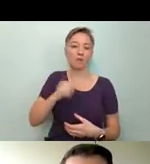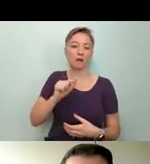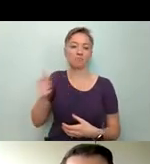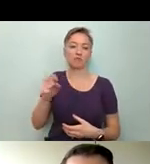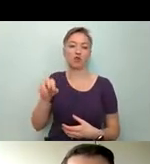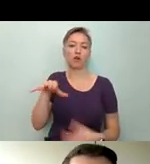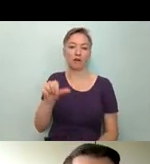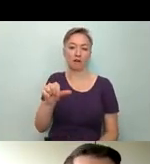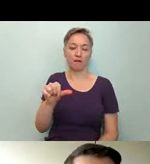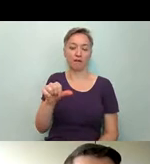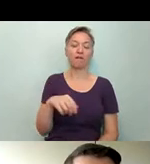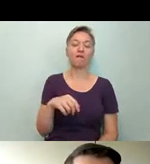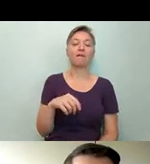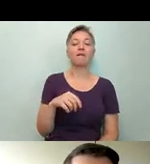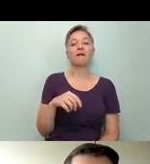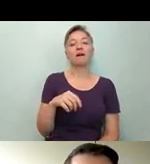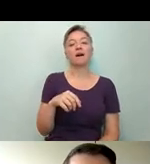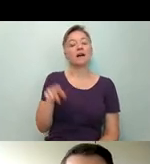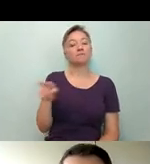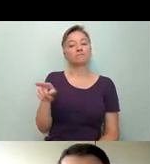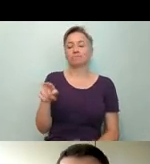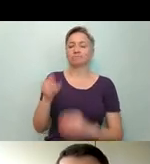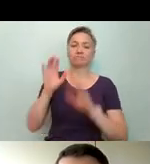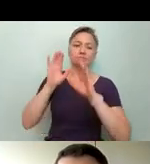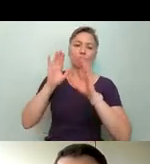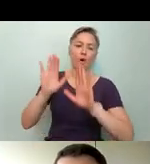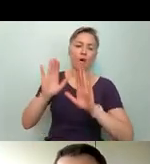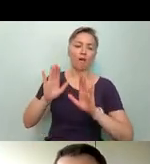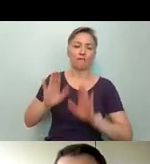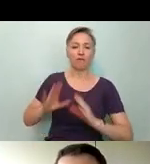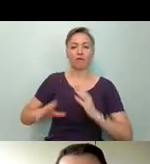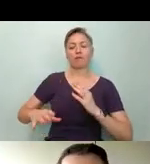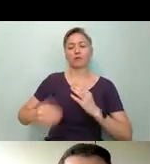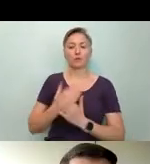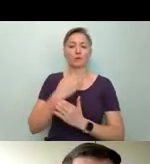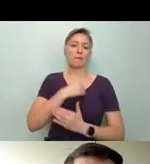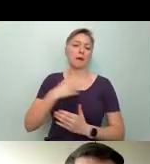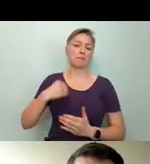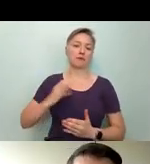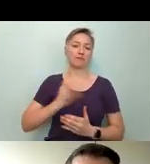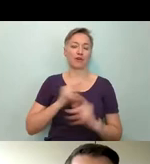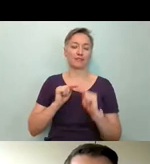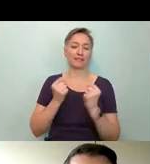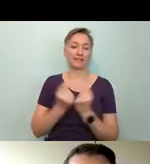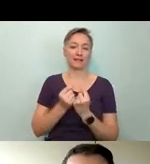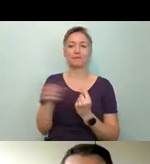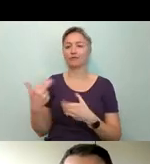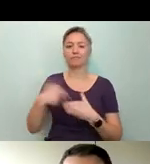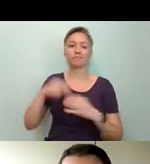Kathy mentioned, and has been a fantastic addition to the team. She's coming in at just the right time to help